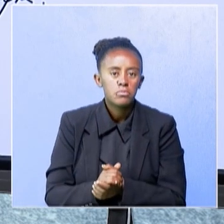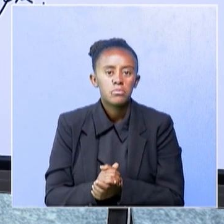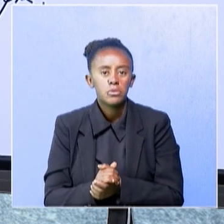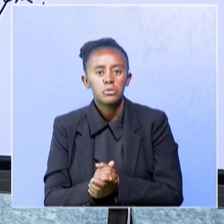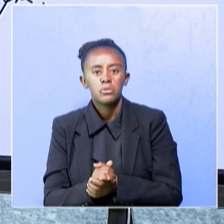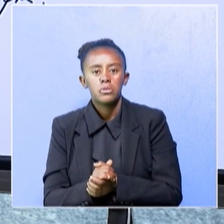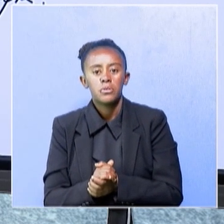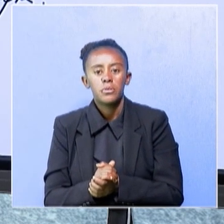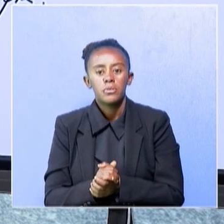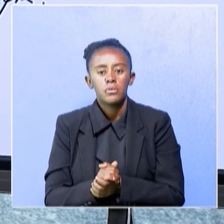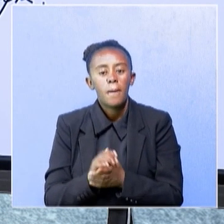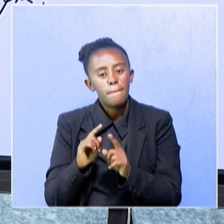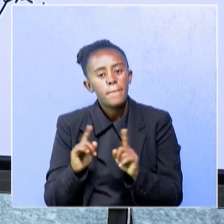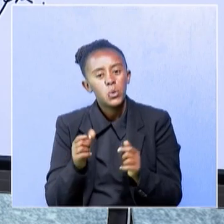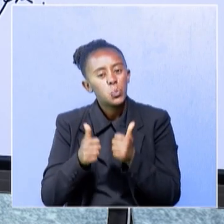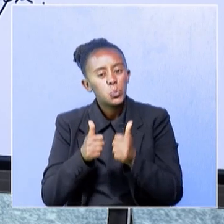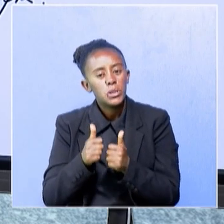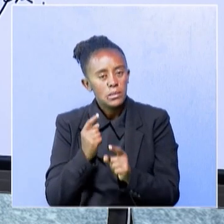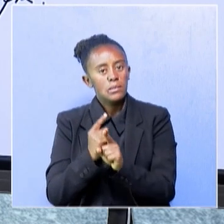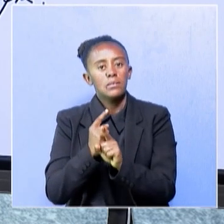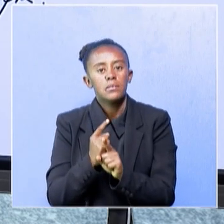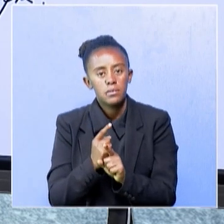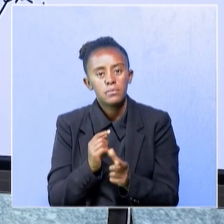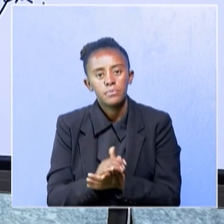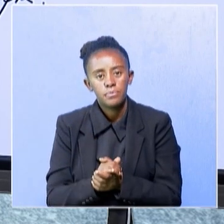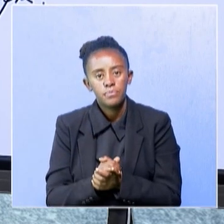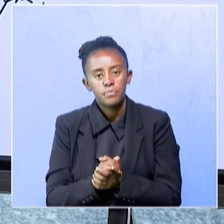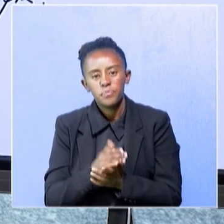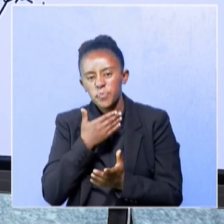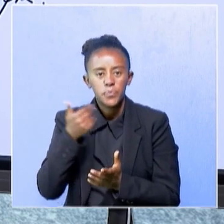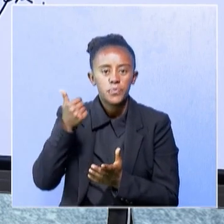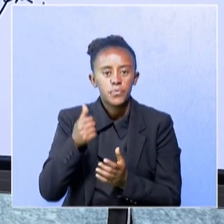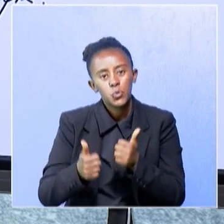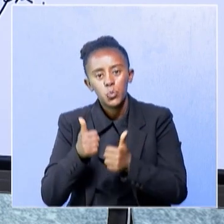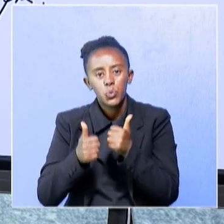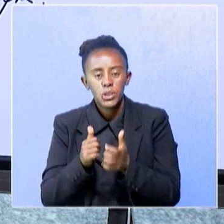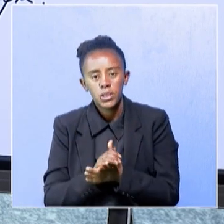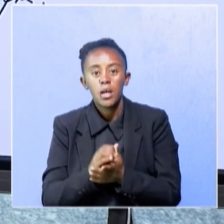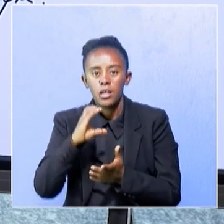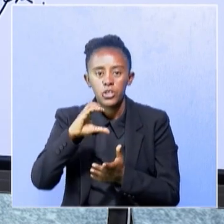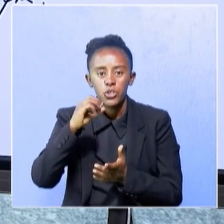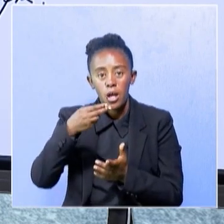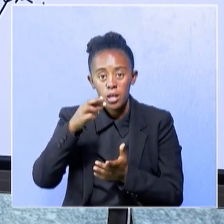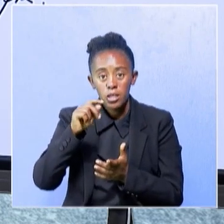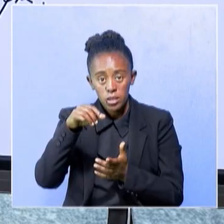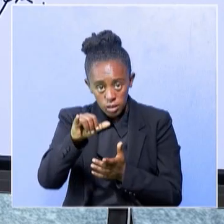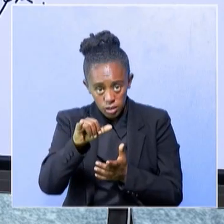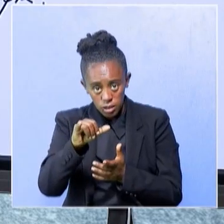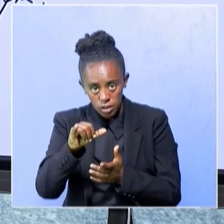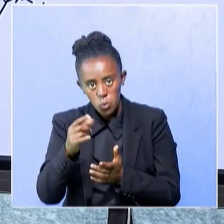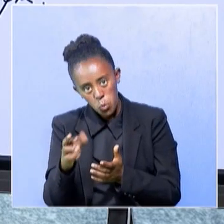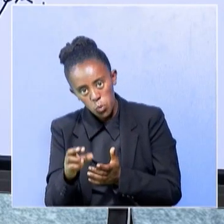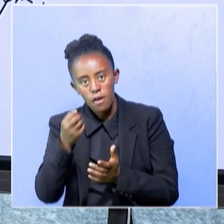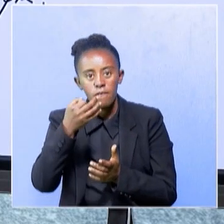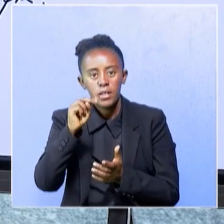also possible. But which do you think is better? Yeah, that is the charity. The fundraising committee